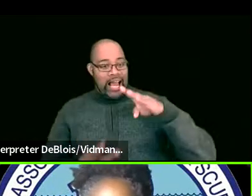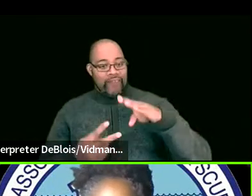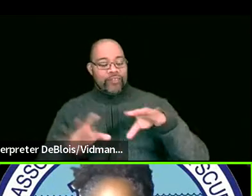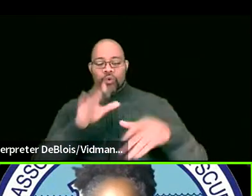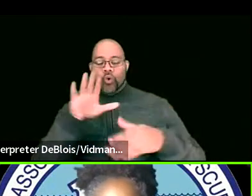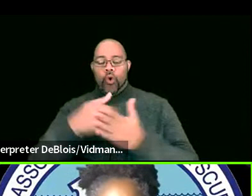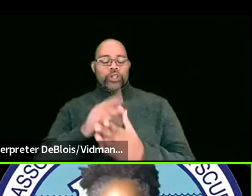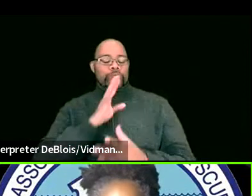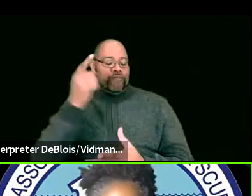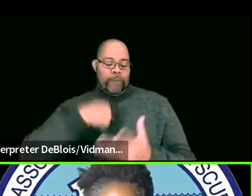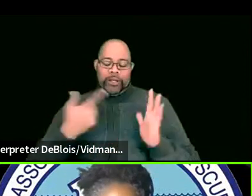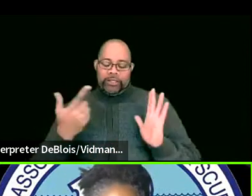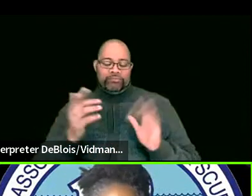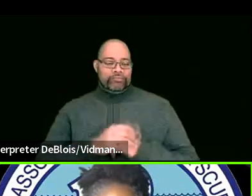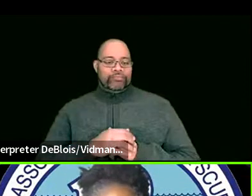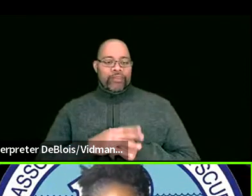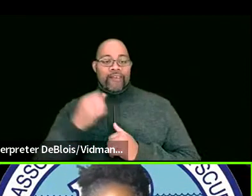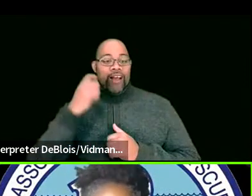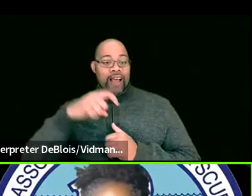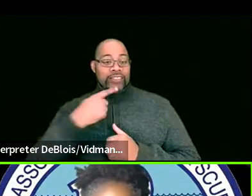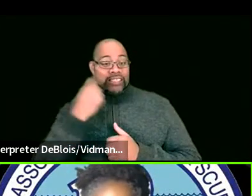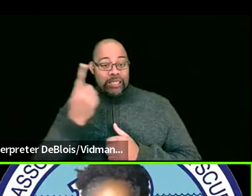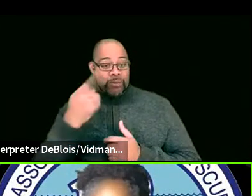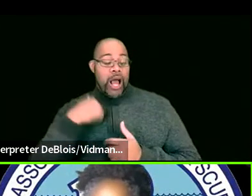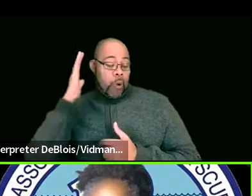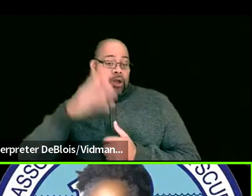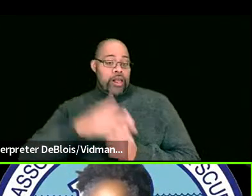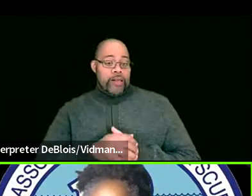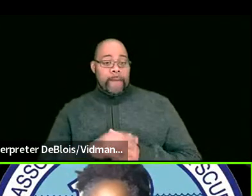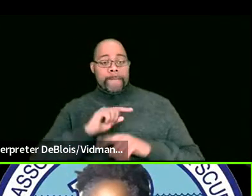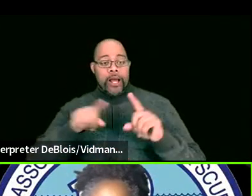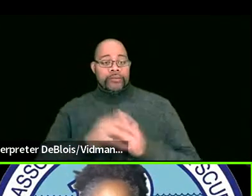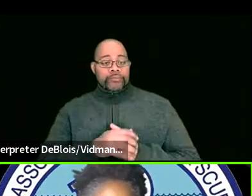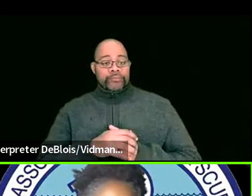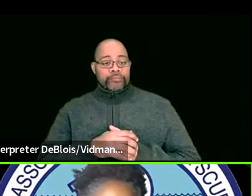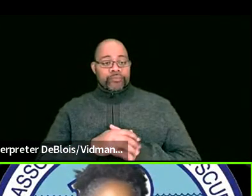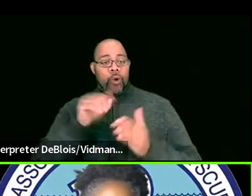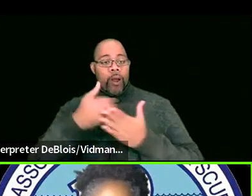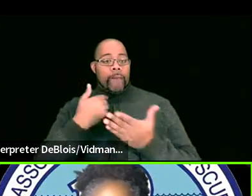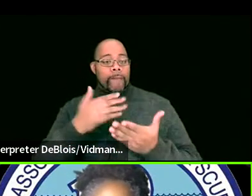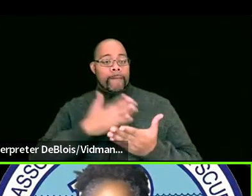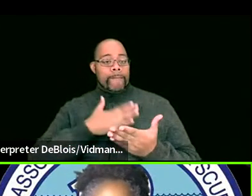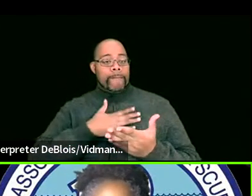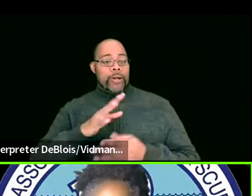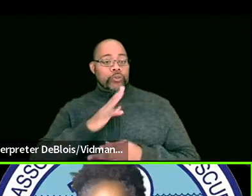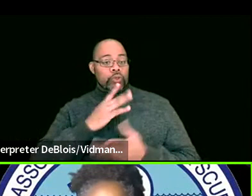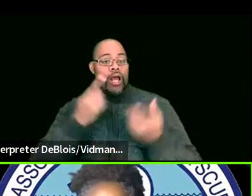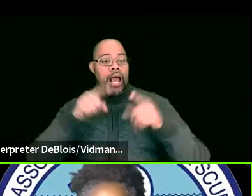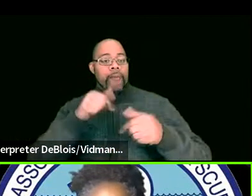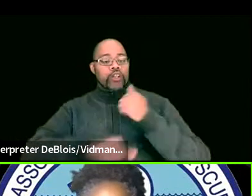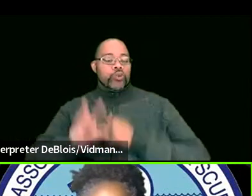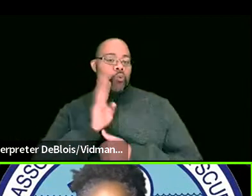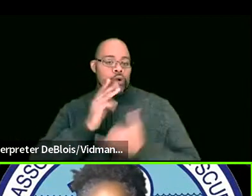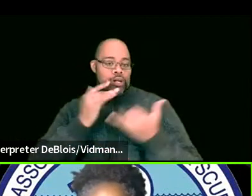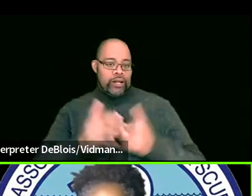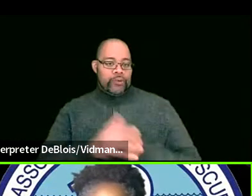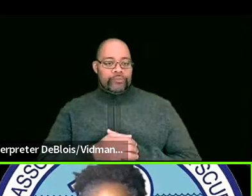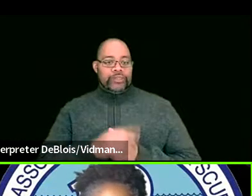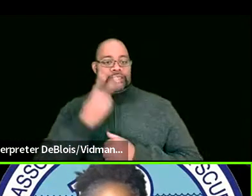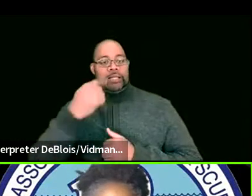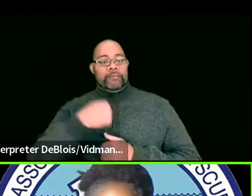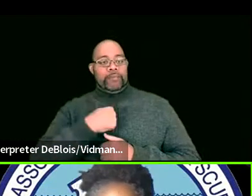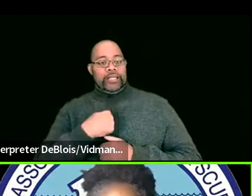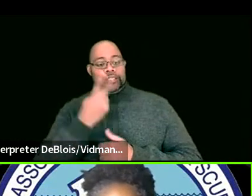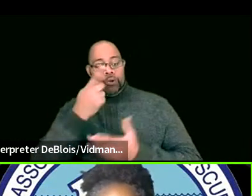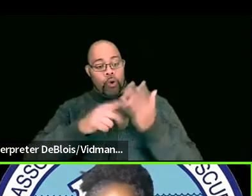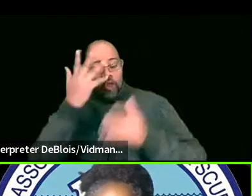all the talking for me nowadays. And if I have to say something, I will. But all my talking happens underwater now. They see me, they